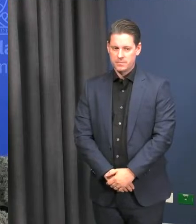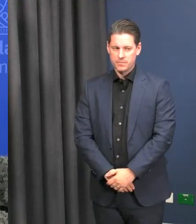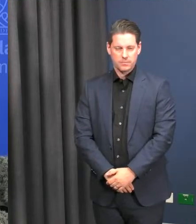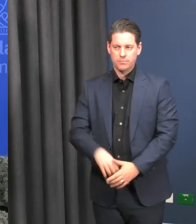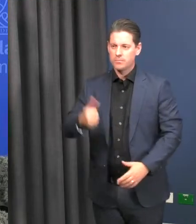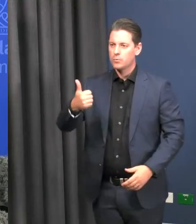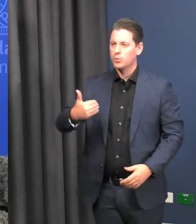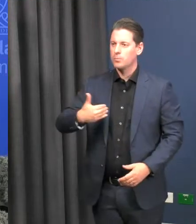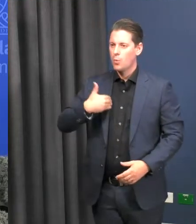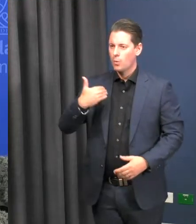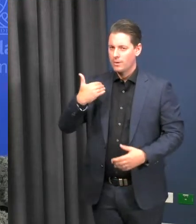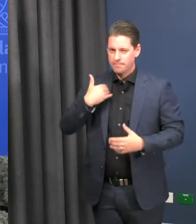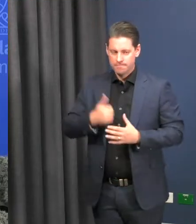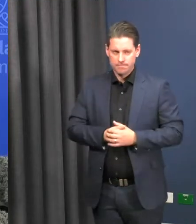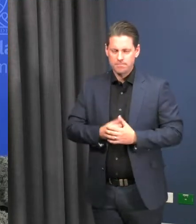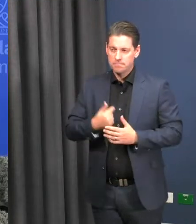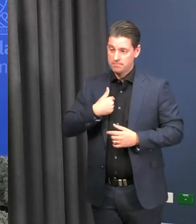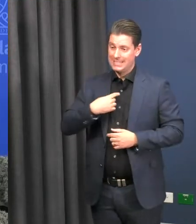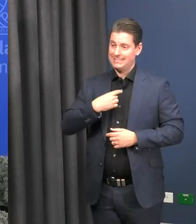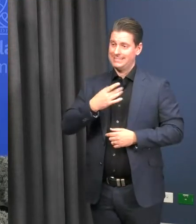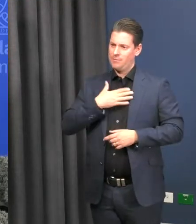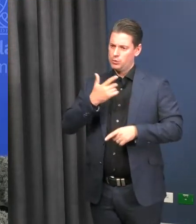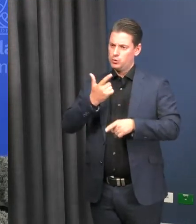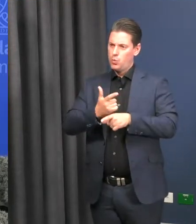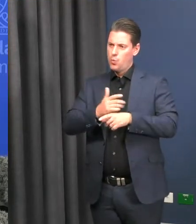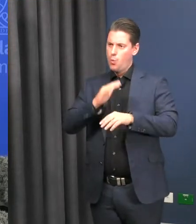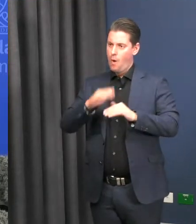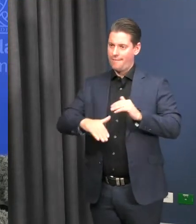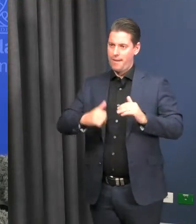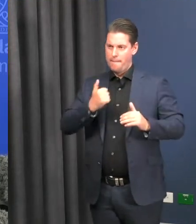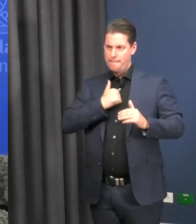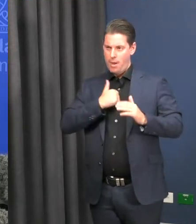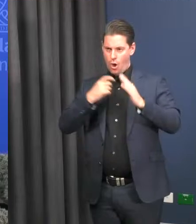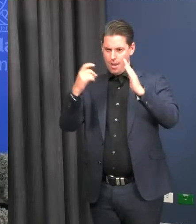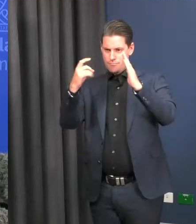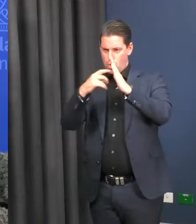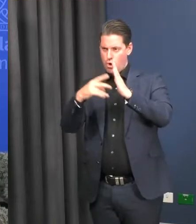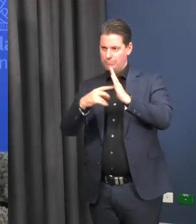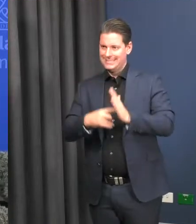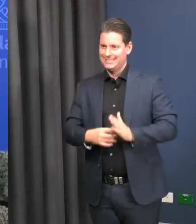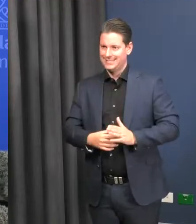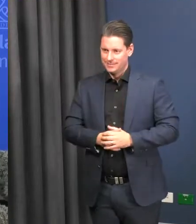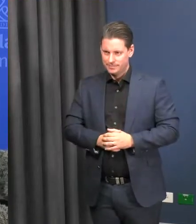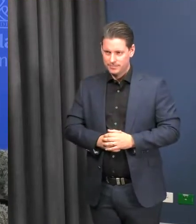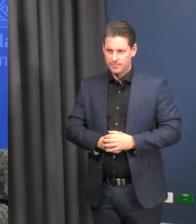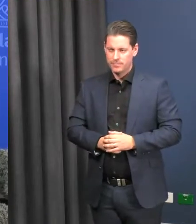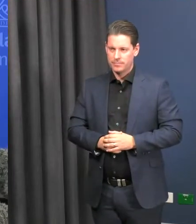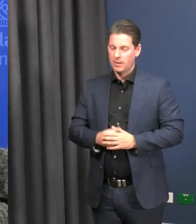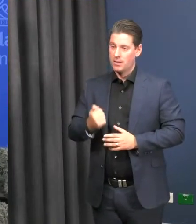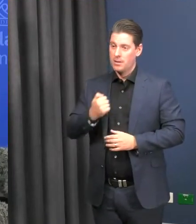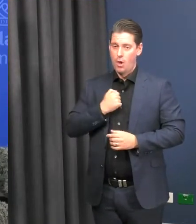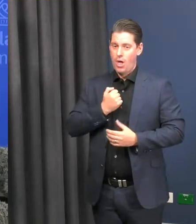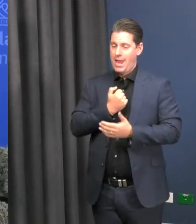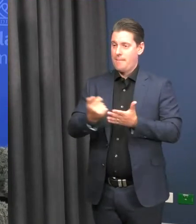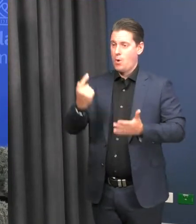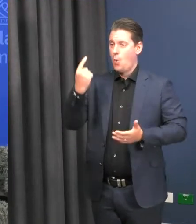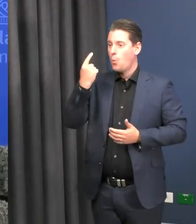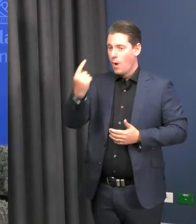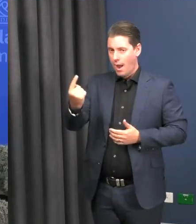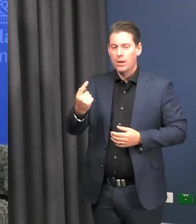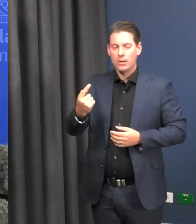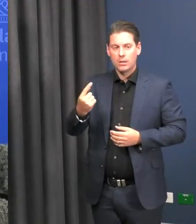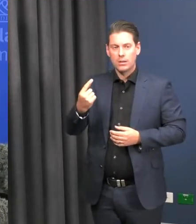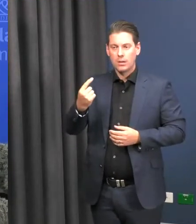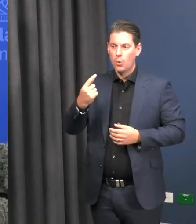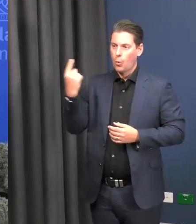Good morning. I'd like to talk about my operational priorities for today. My first priority are those areas subject to